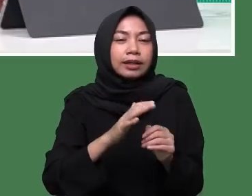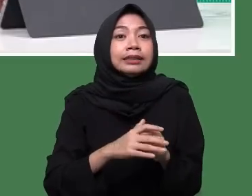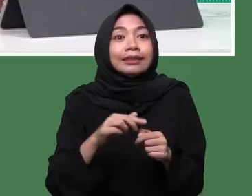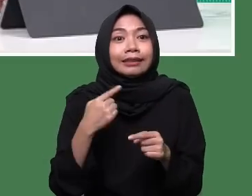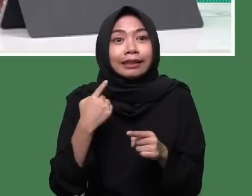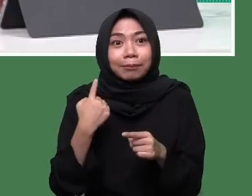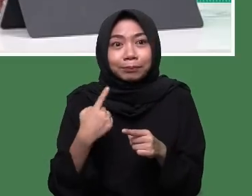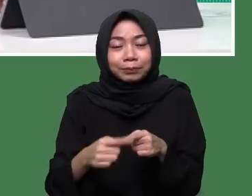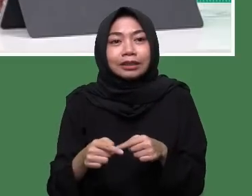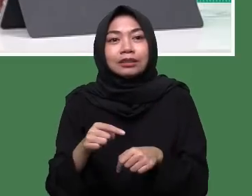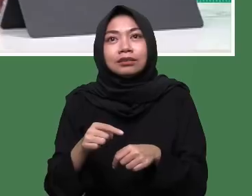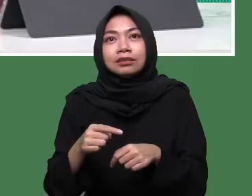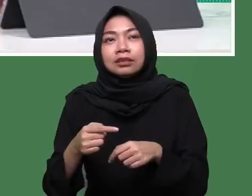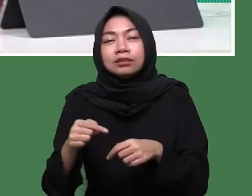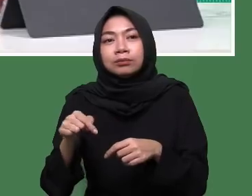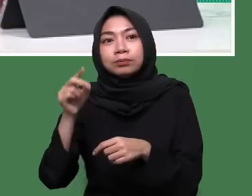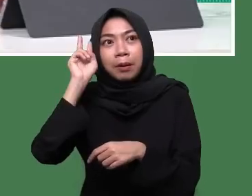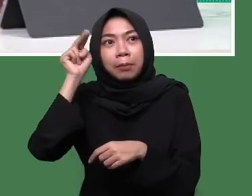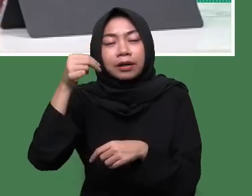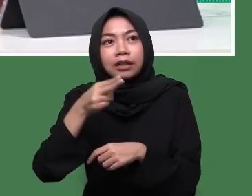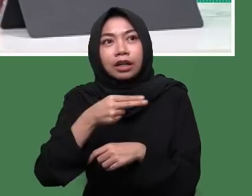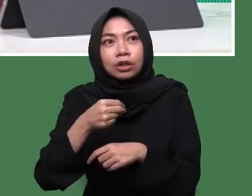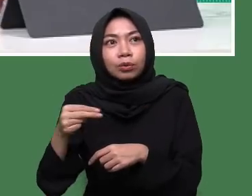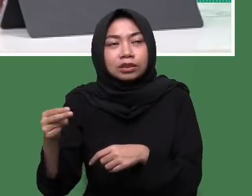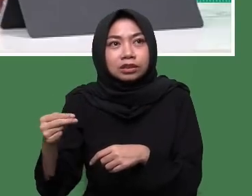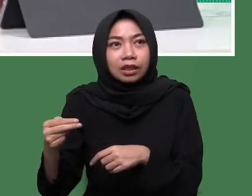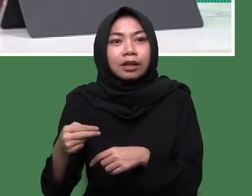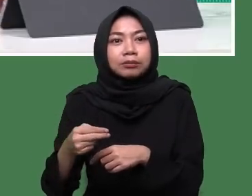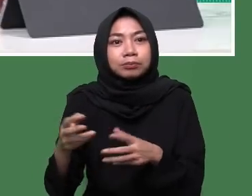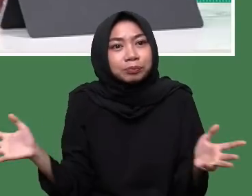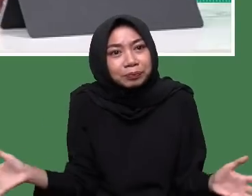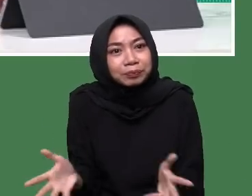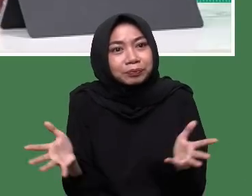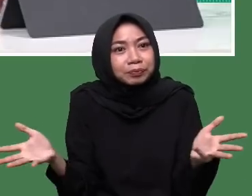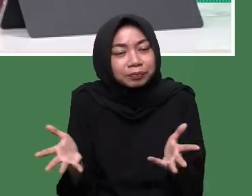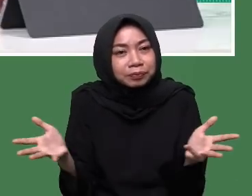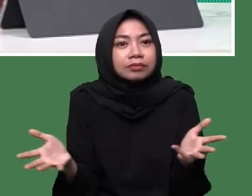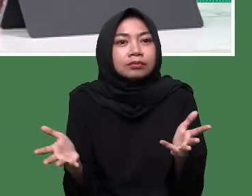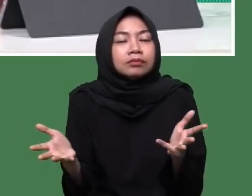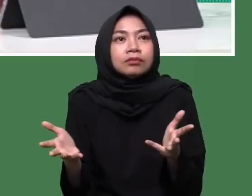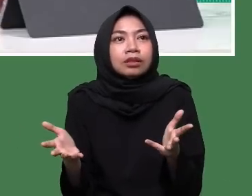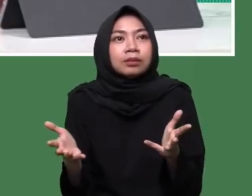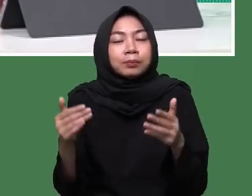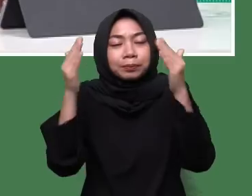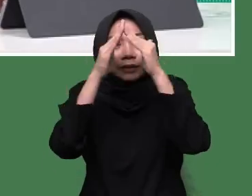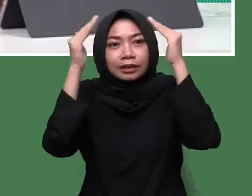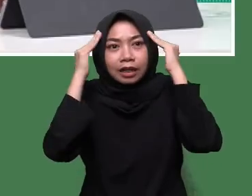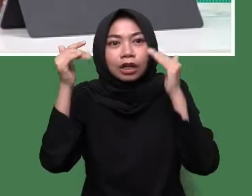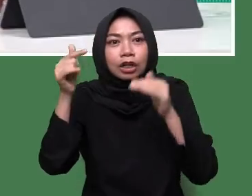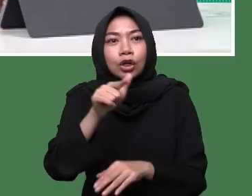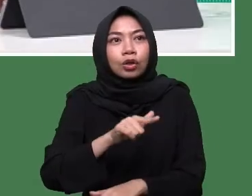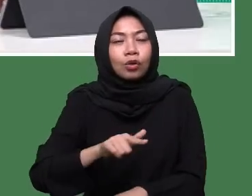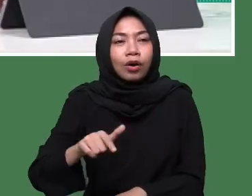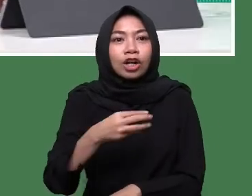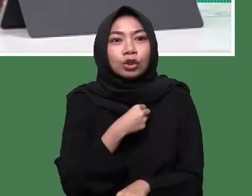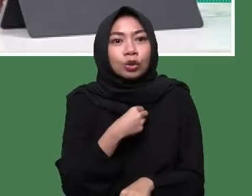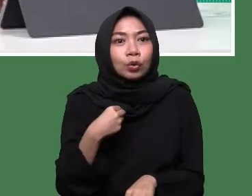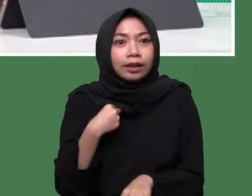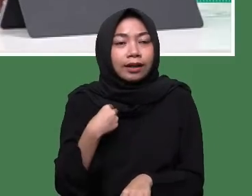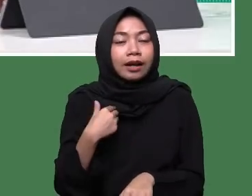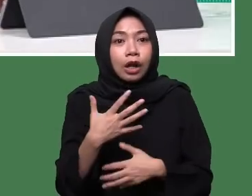time, the government of Indonesia is encouraging the local pharma, veterinary pharma, including the